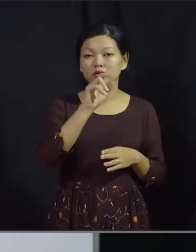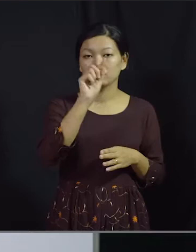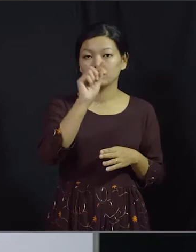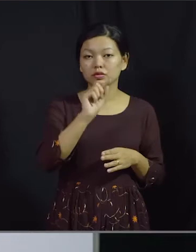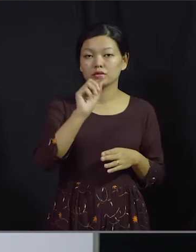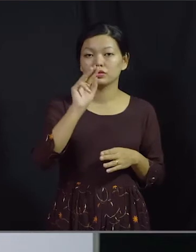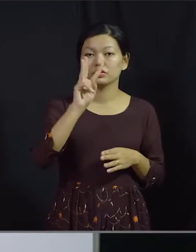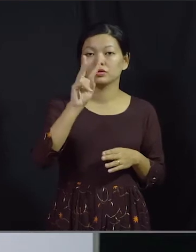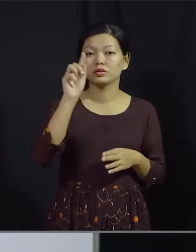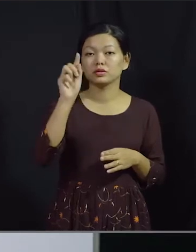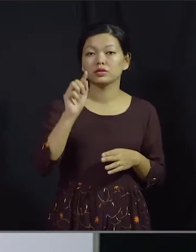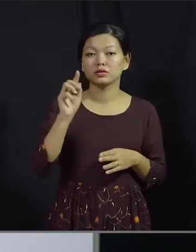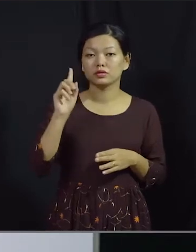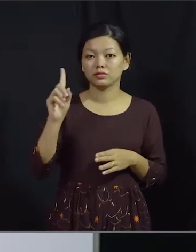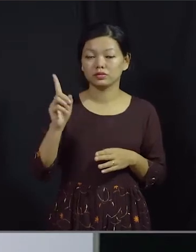not